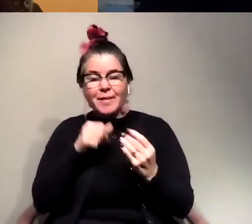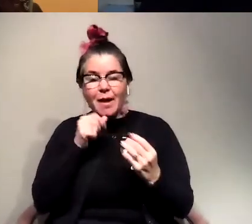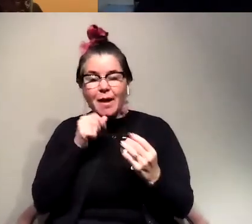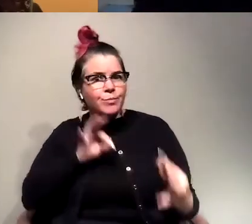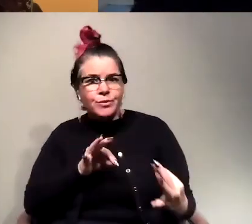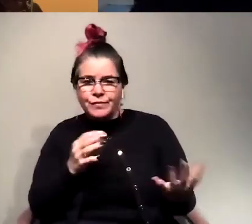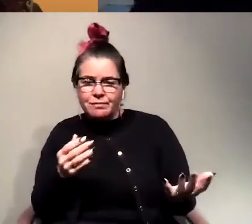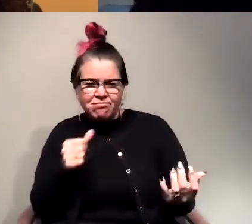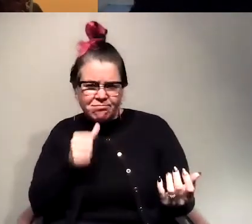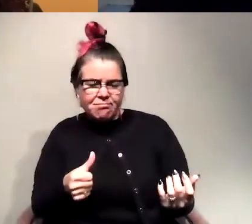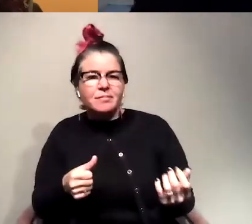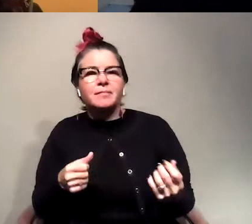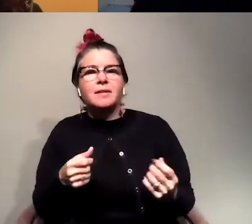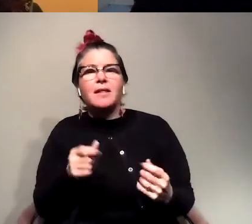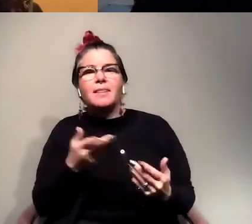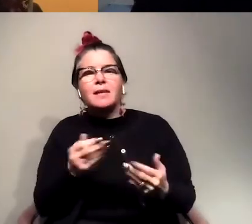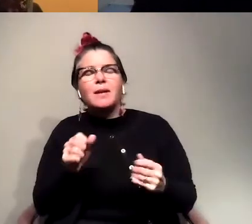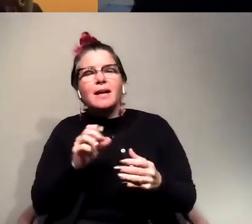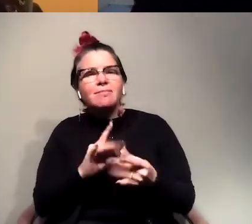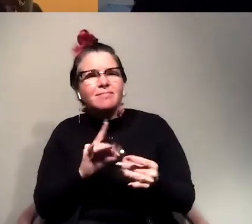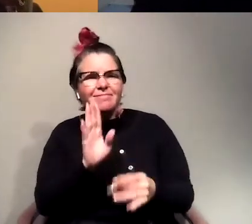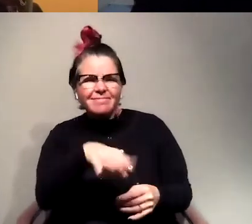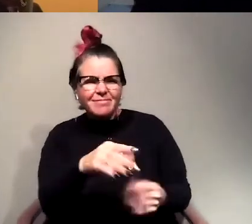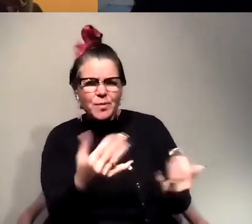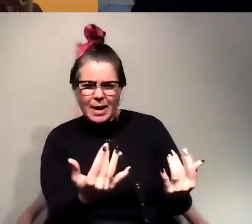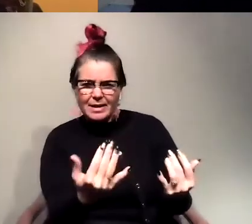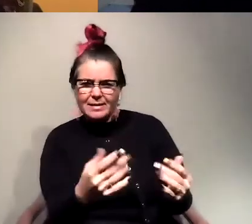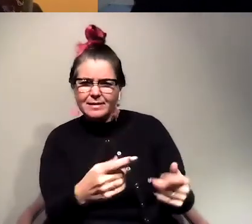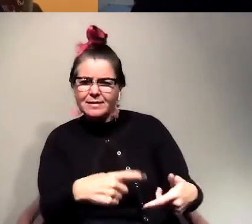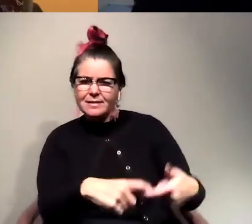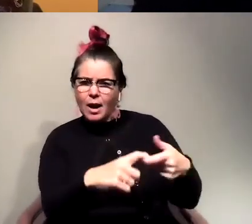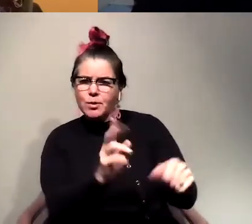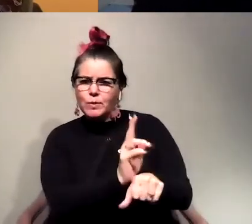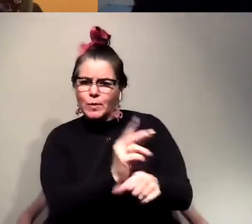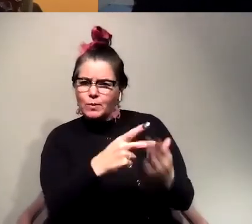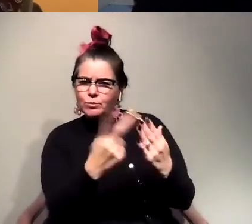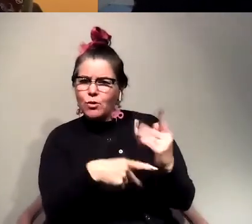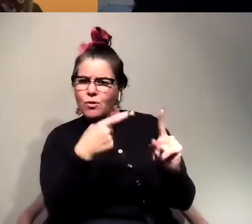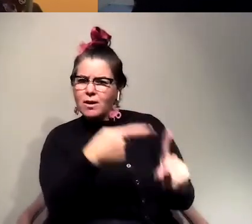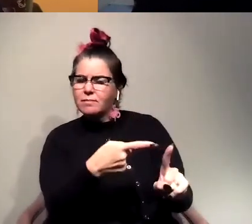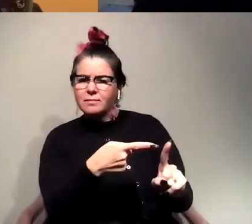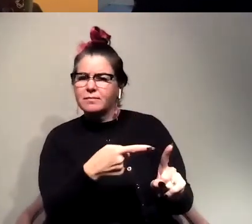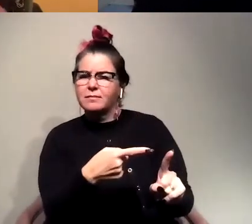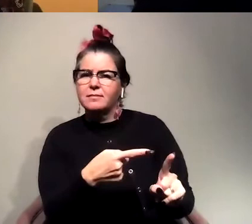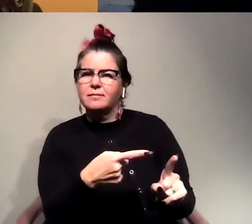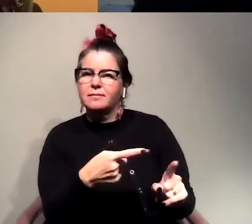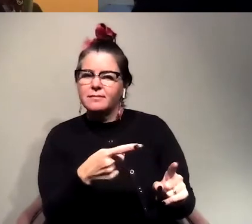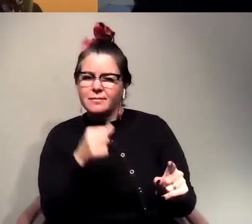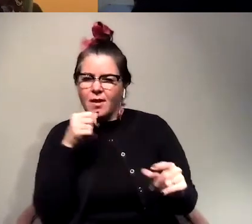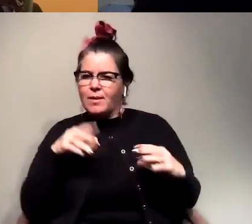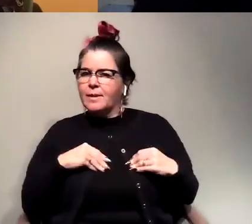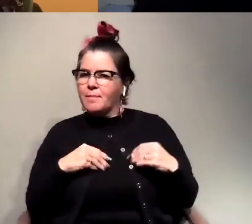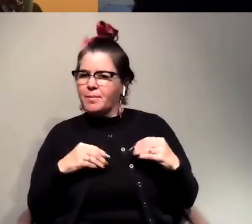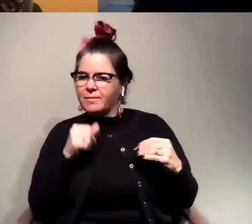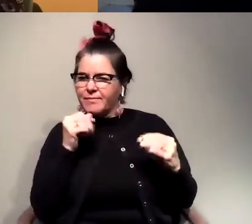there are things that we can say and do to say, hey, wait, let's stop using these programs. This is unacceptable. I